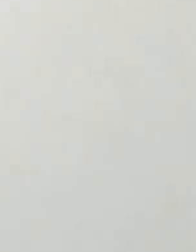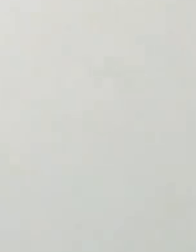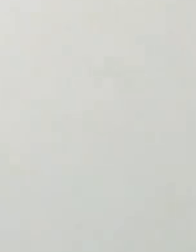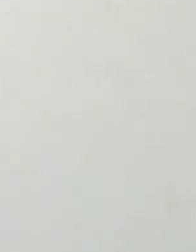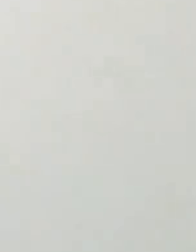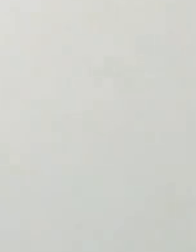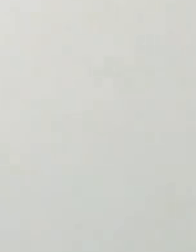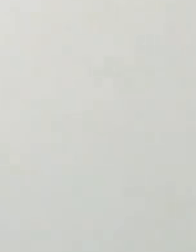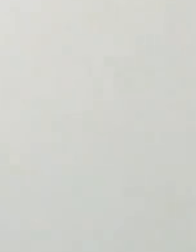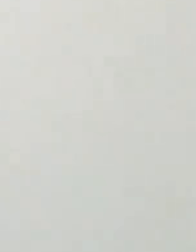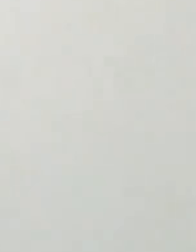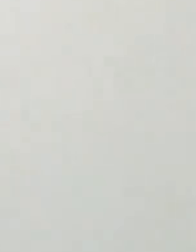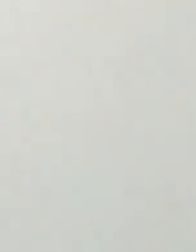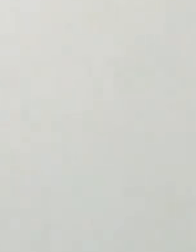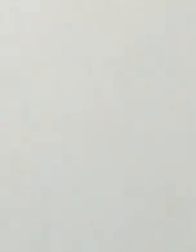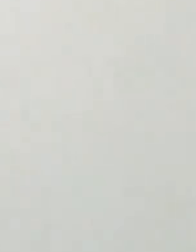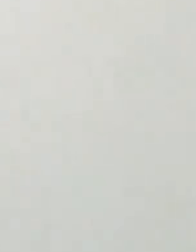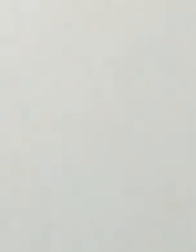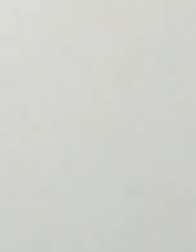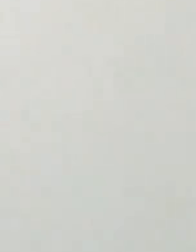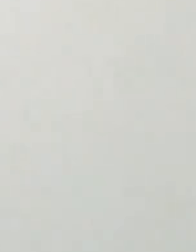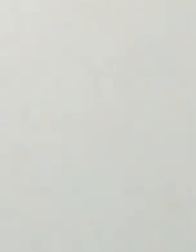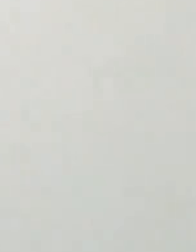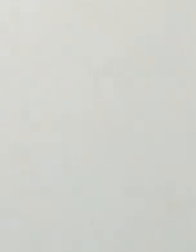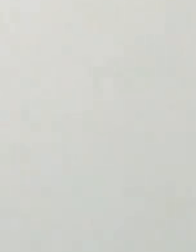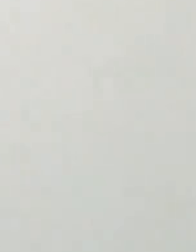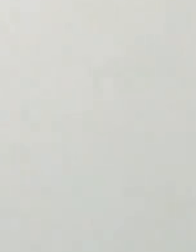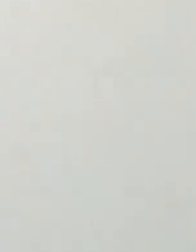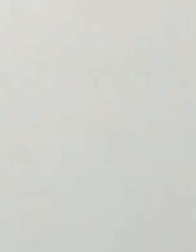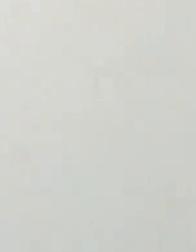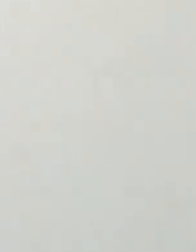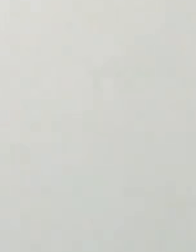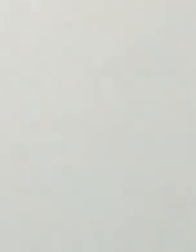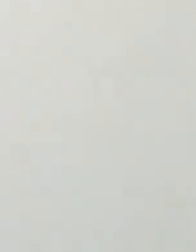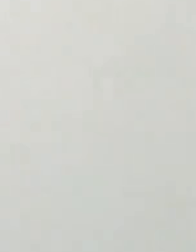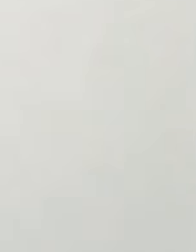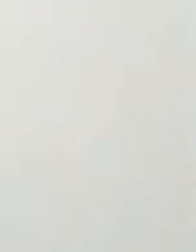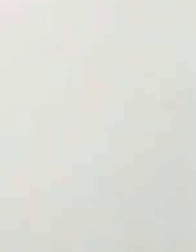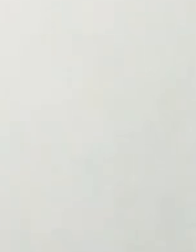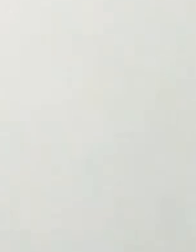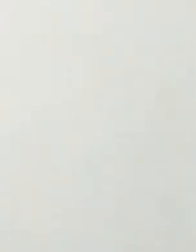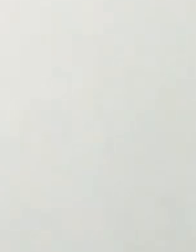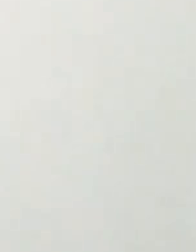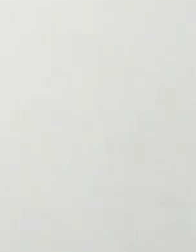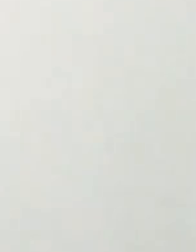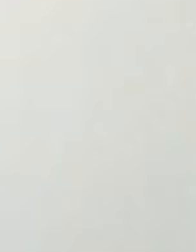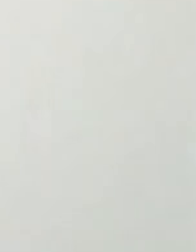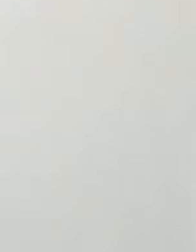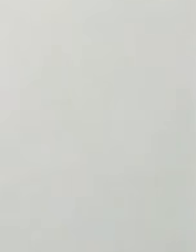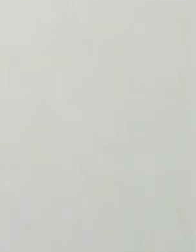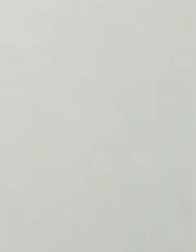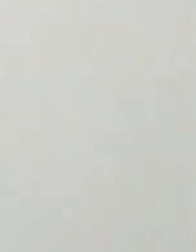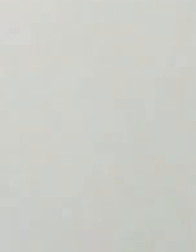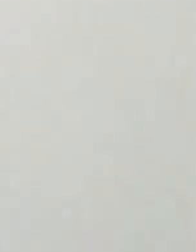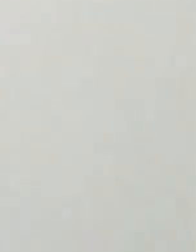Oklahoma State University. However, I am also a retired special ed teacher, and I taught students with severe disabilities at